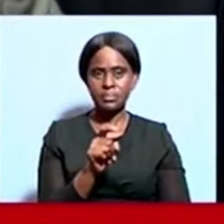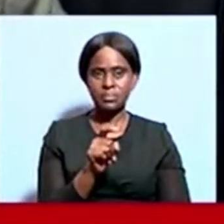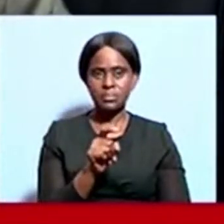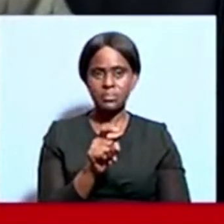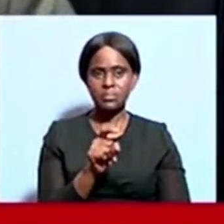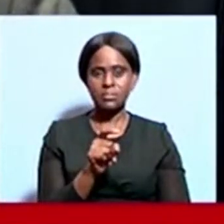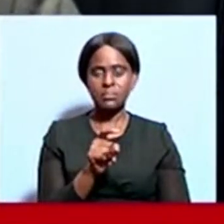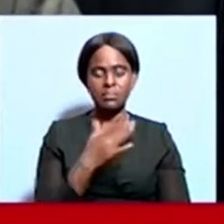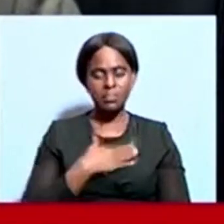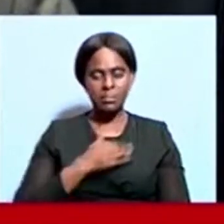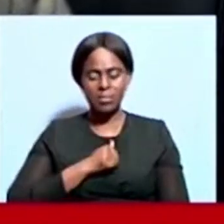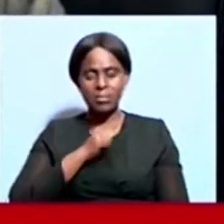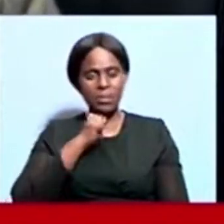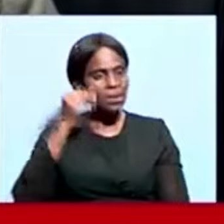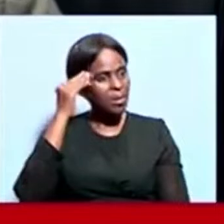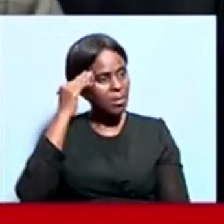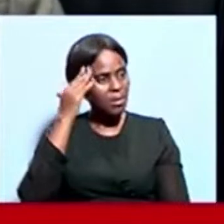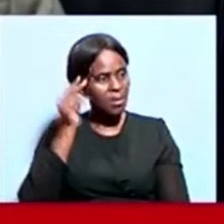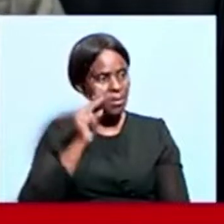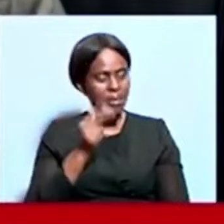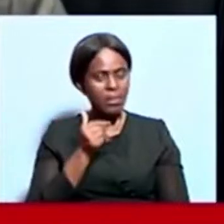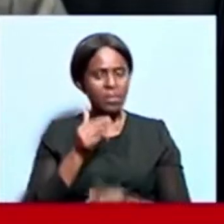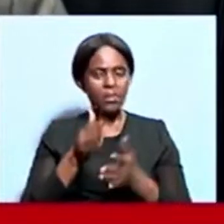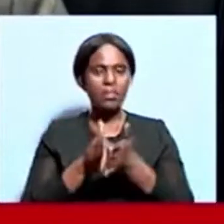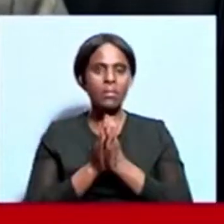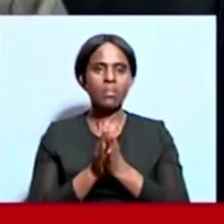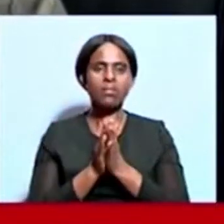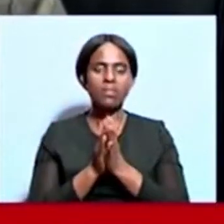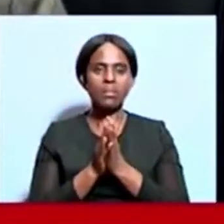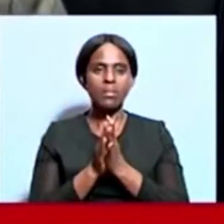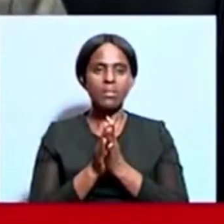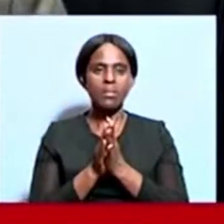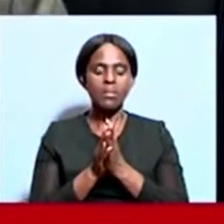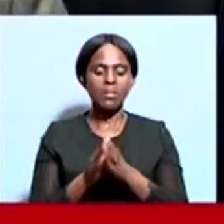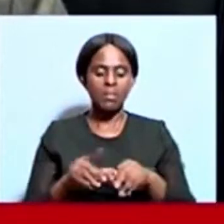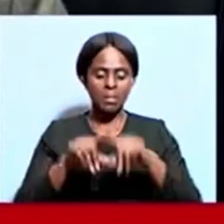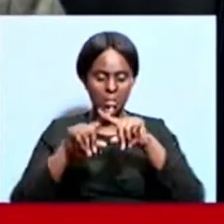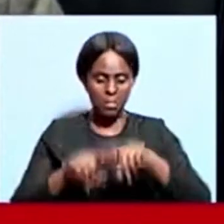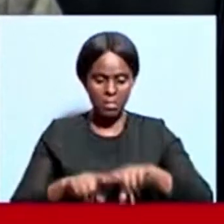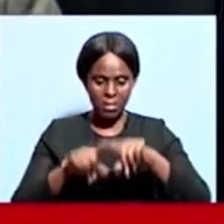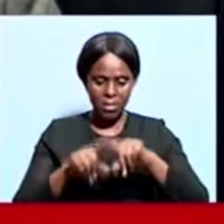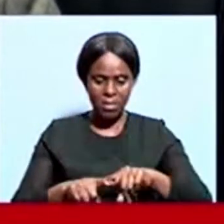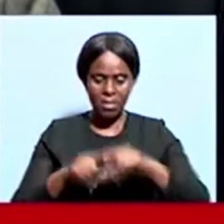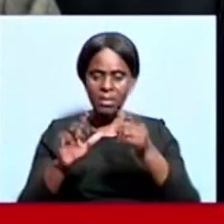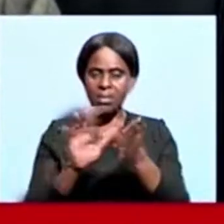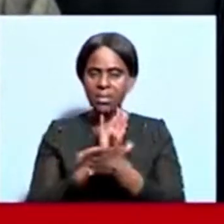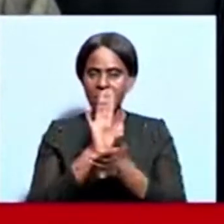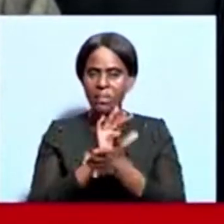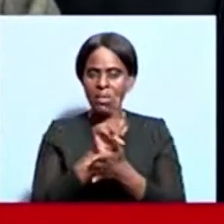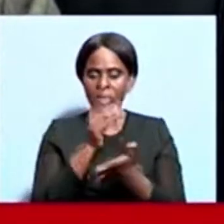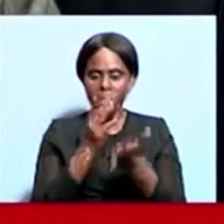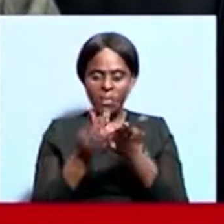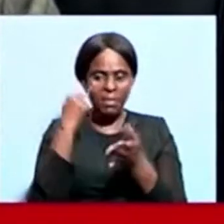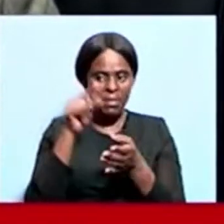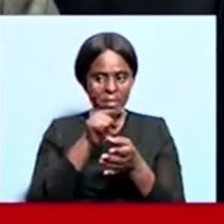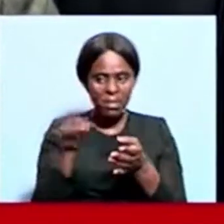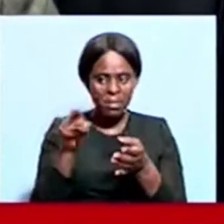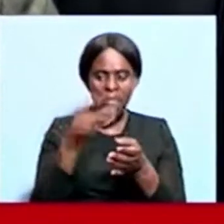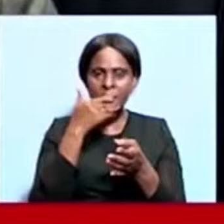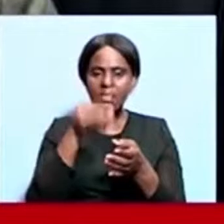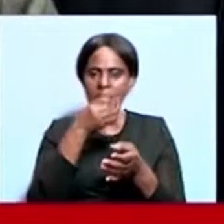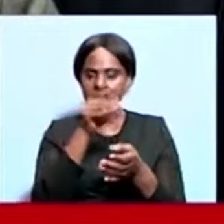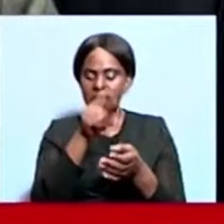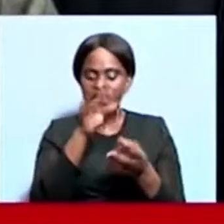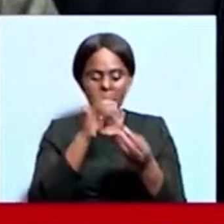now, I don't know why we should ask, why we should not depend on this document. Maybe for them, we should have given them